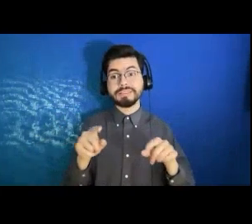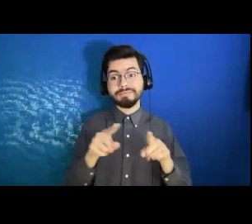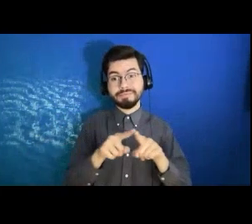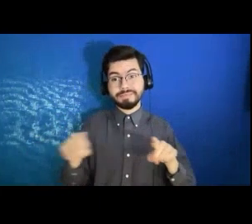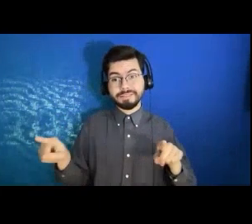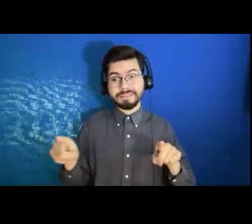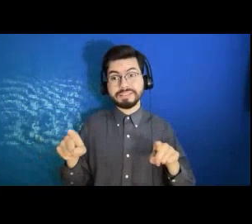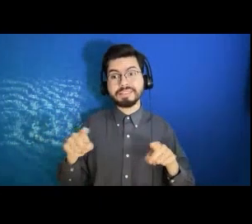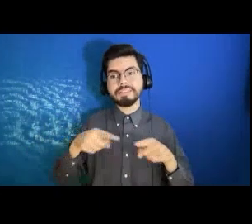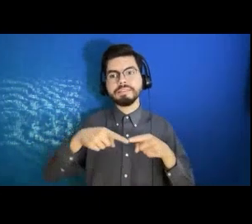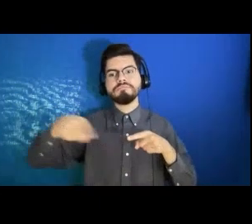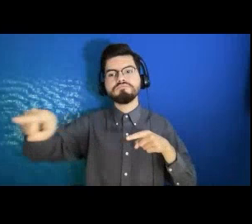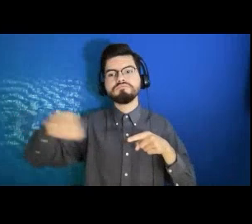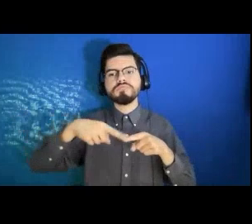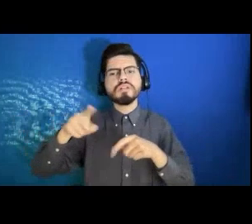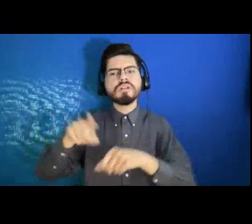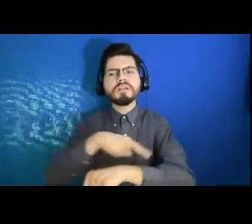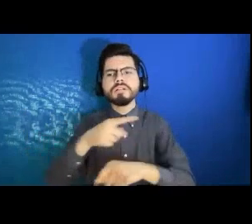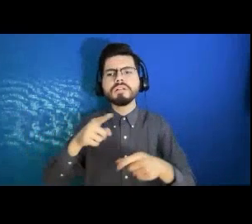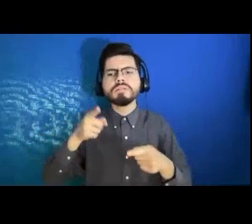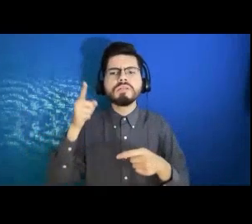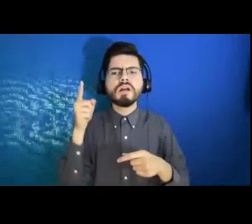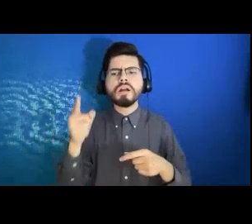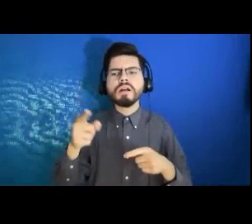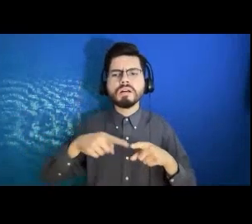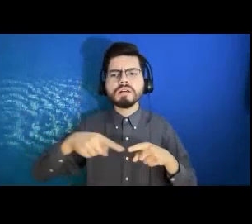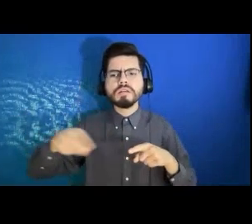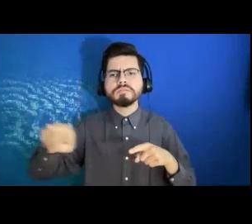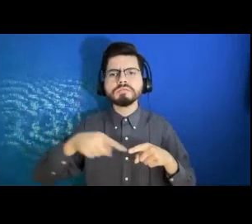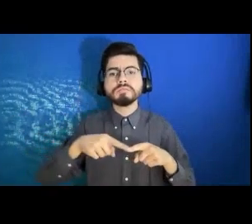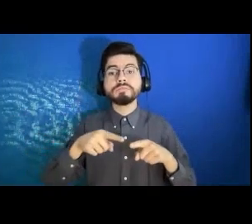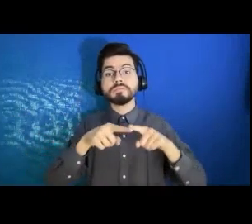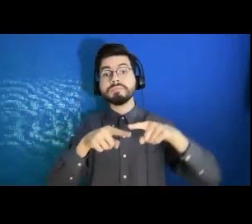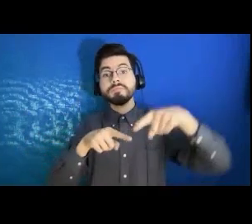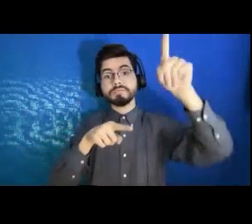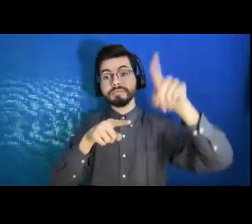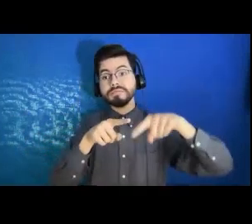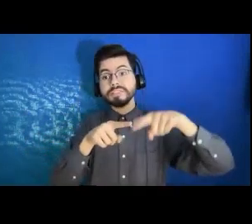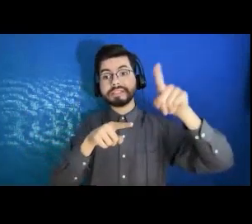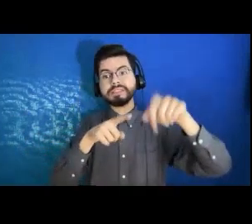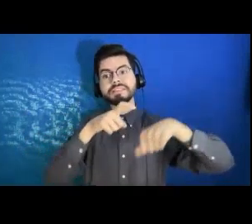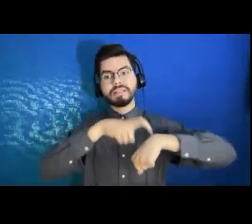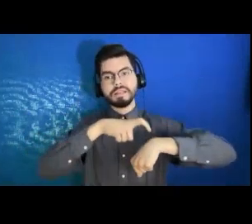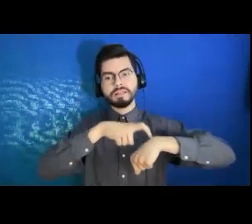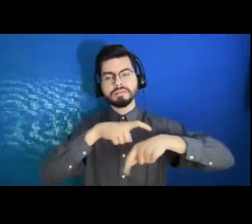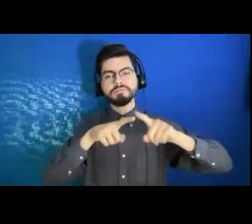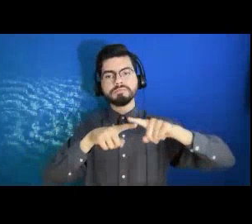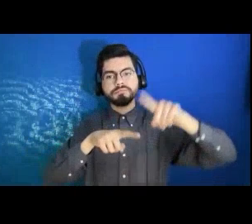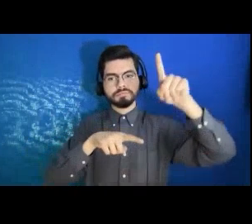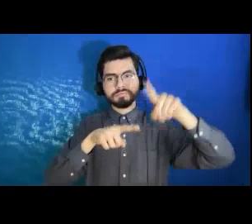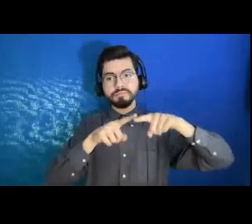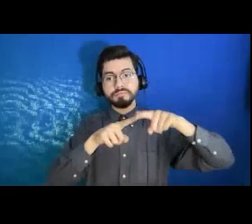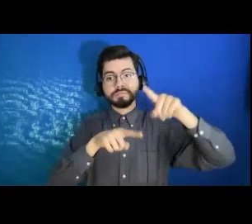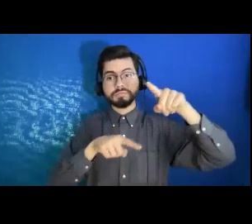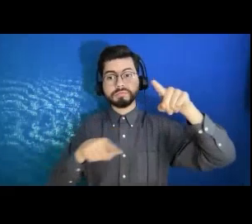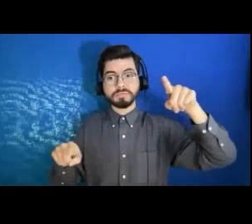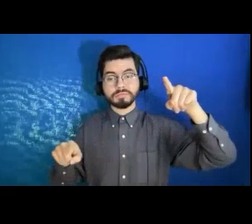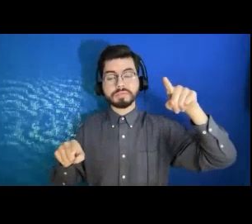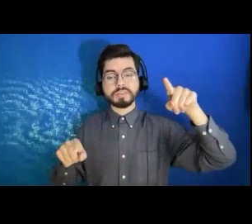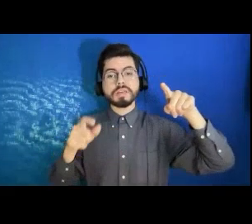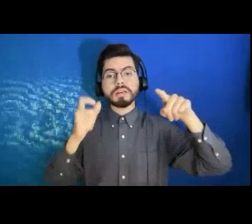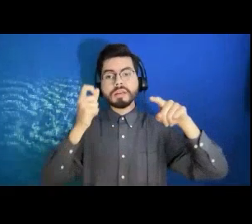down as a P wave, coming back up as a P wave. That doesn't really matter to us. Don't worry about that. All we care about is that it's bouncing off. And this is the shear wave coming off,